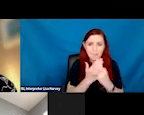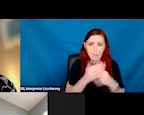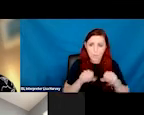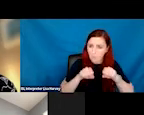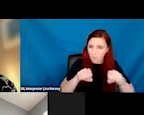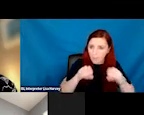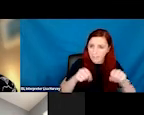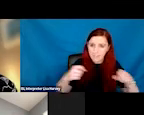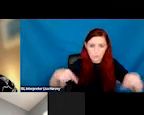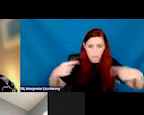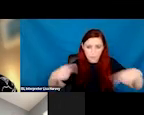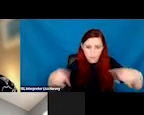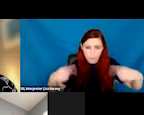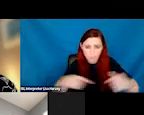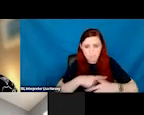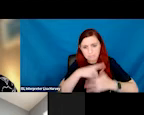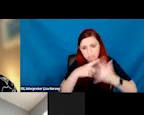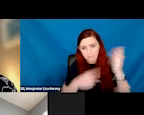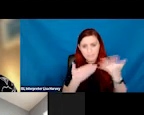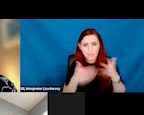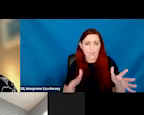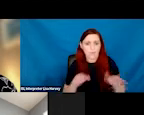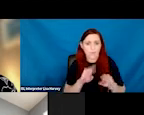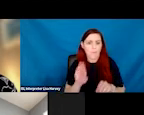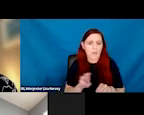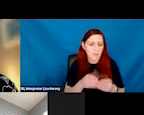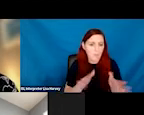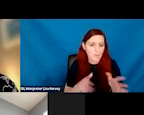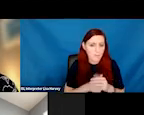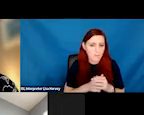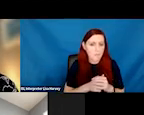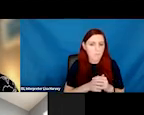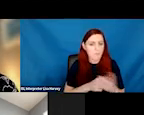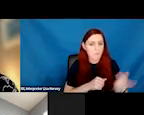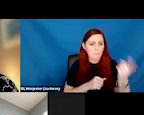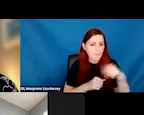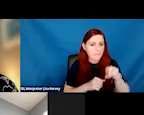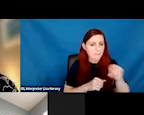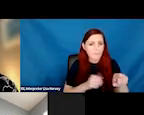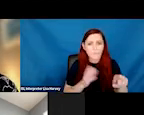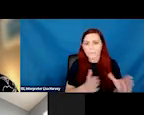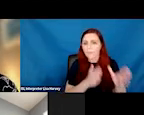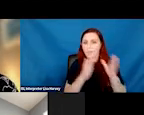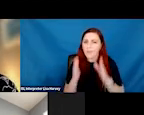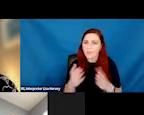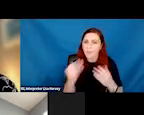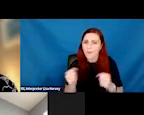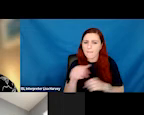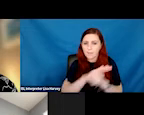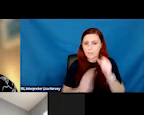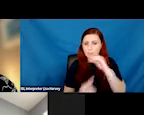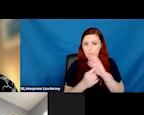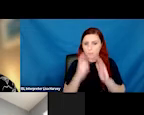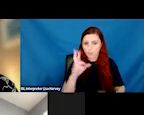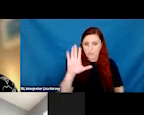and wheelchairs and the general public. And then you have areas like the top right, where